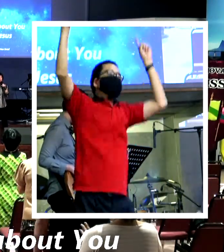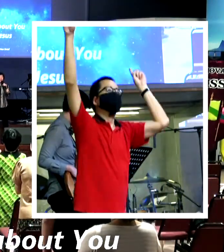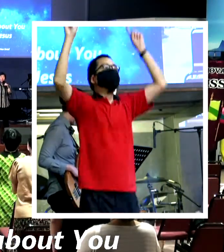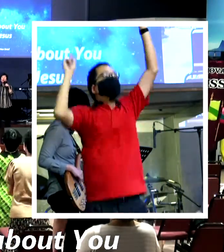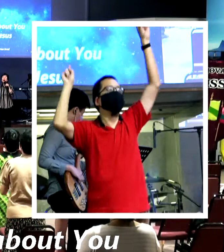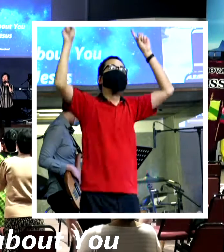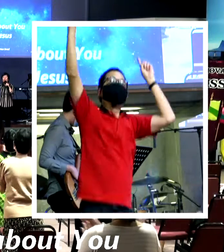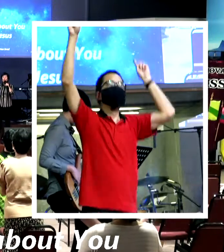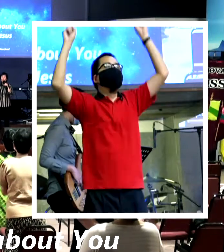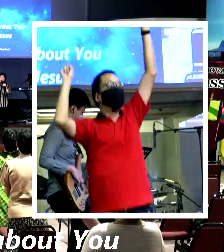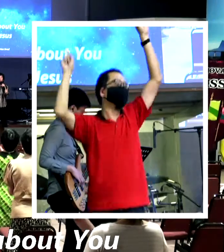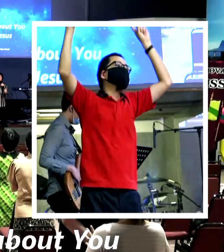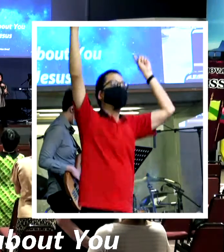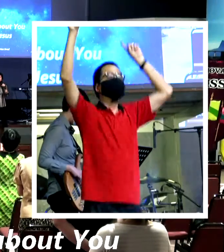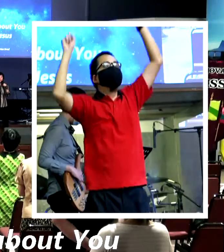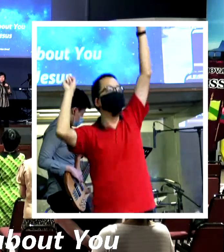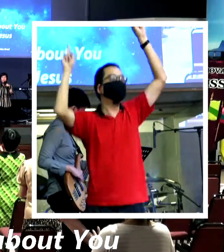It's all about you.